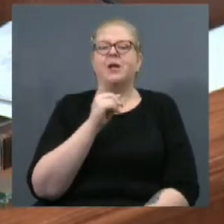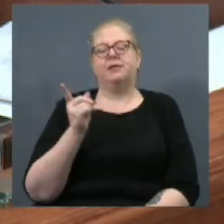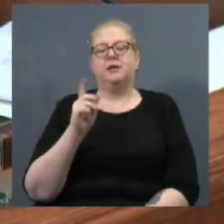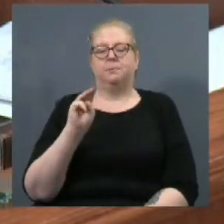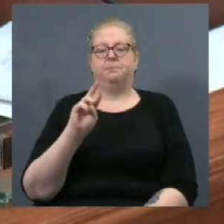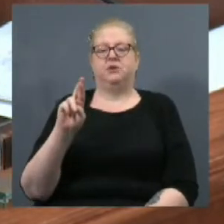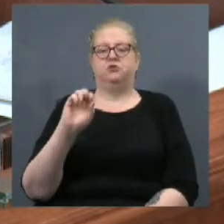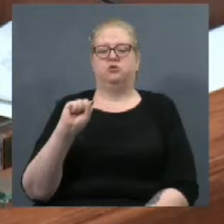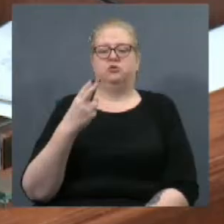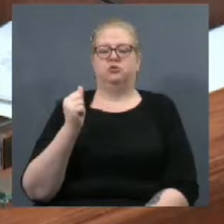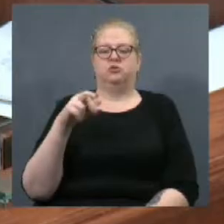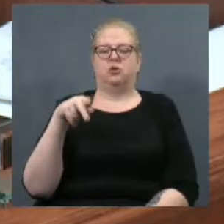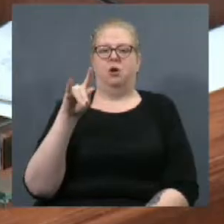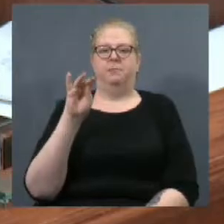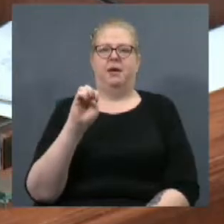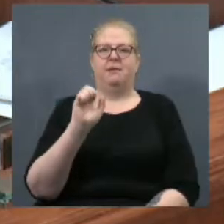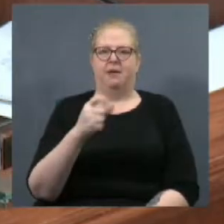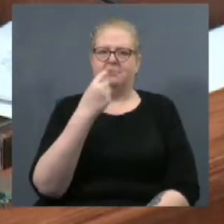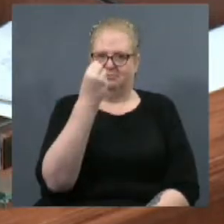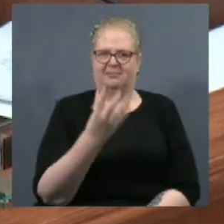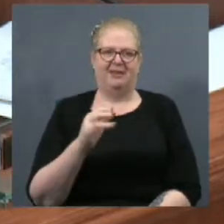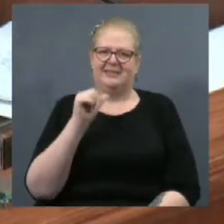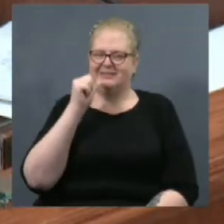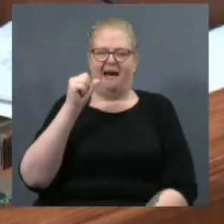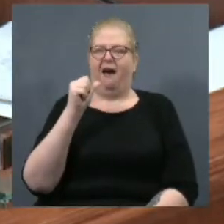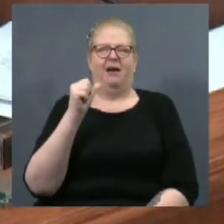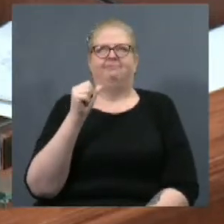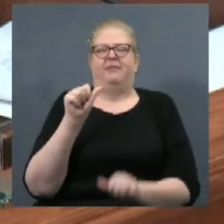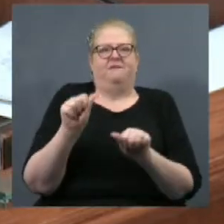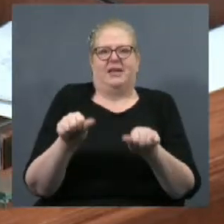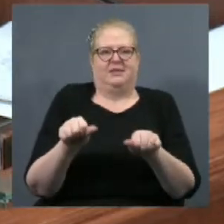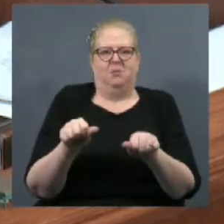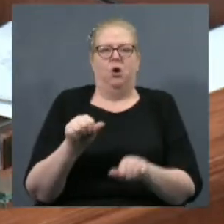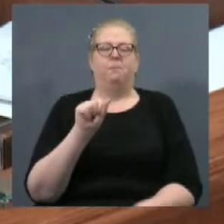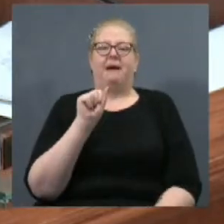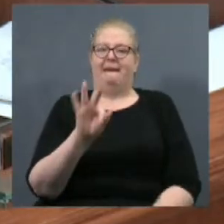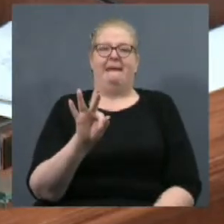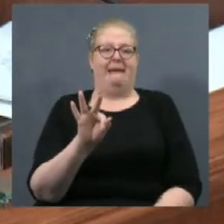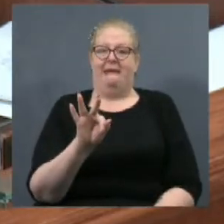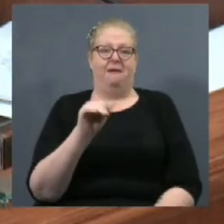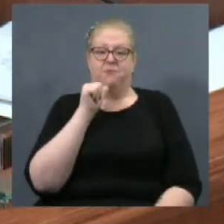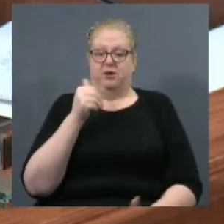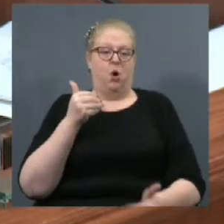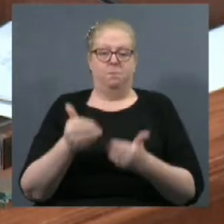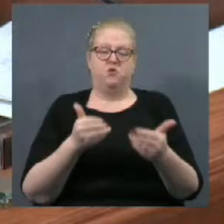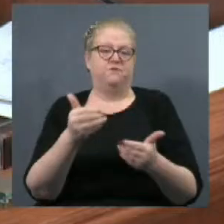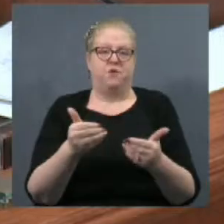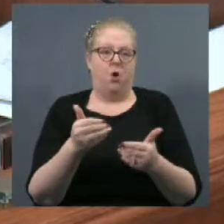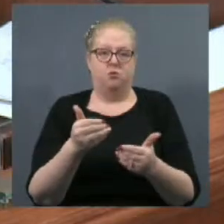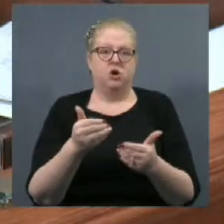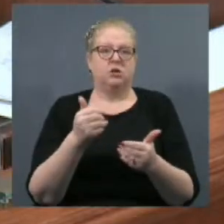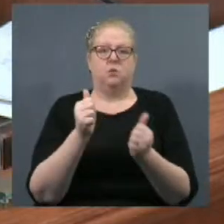is done to keep the lender from moving forward on August 1st,